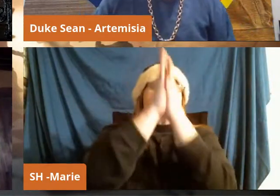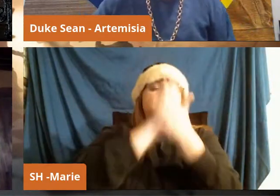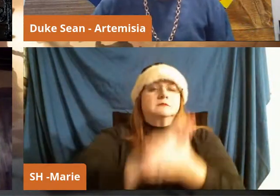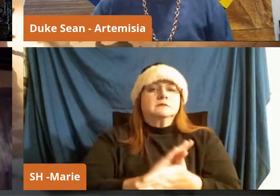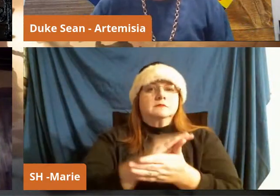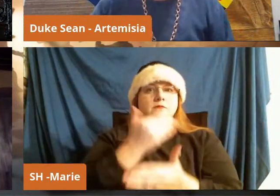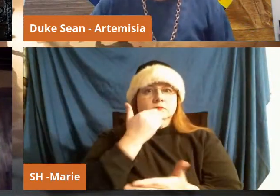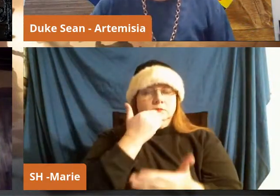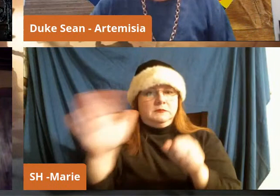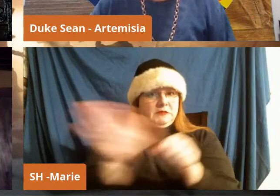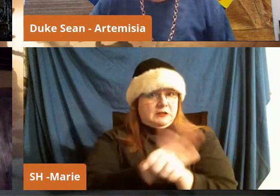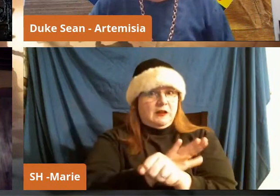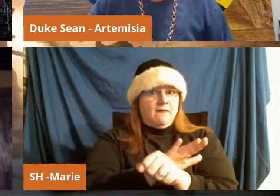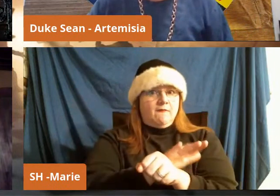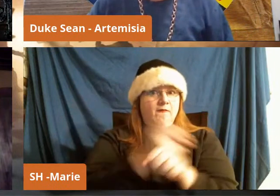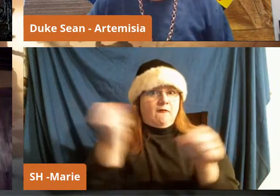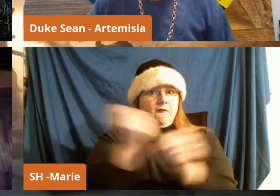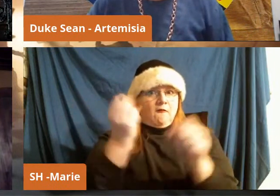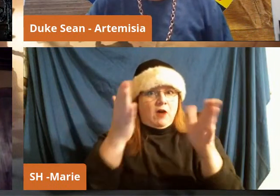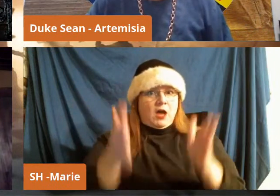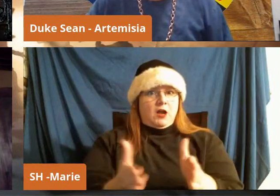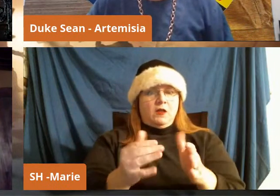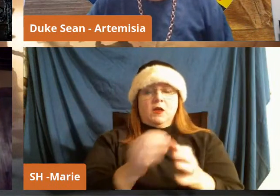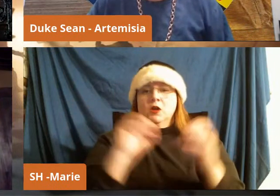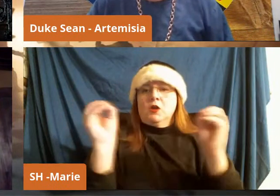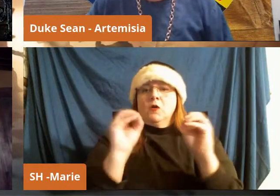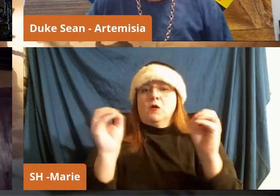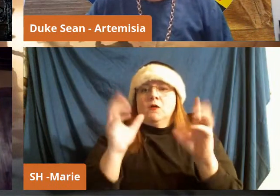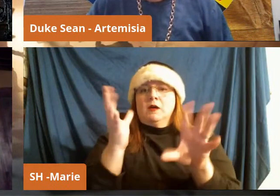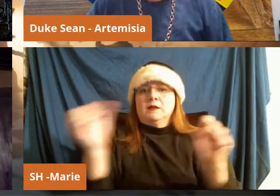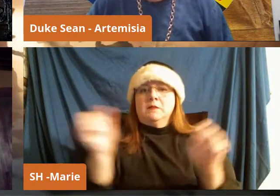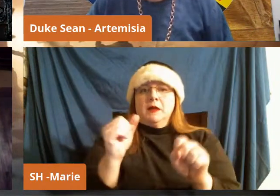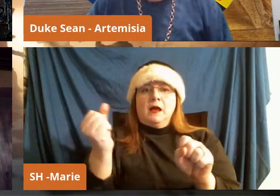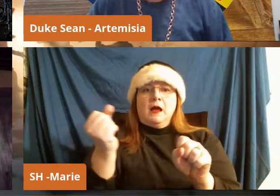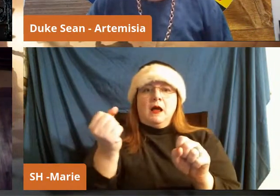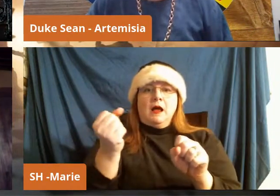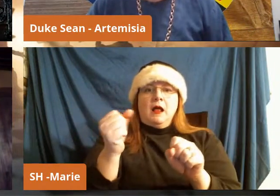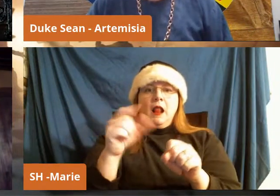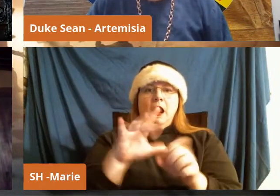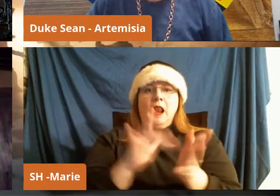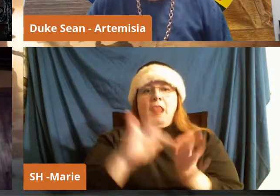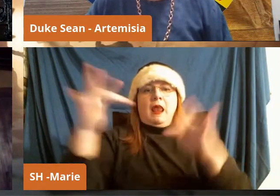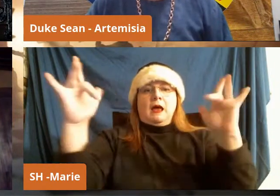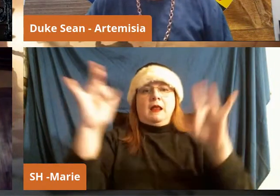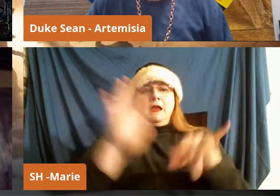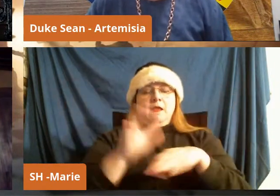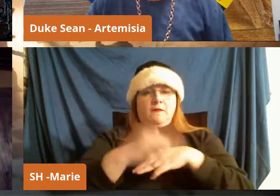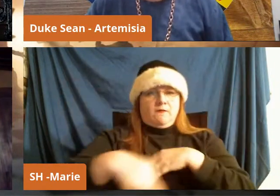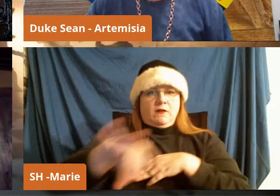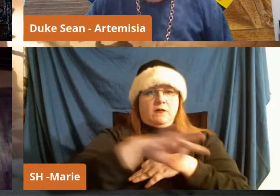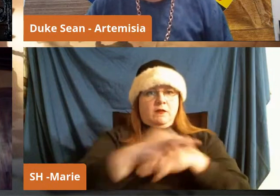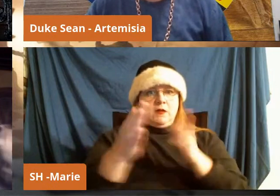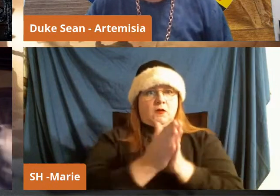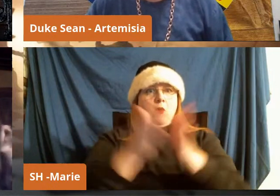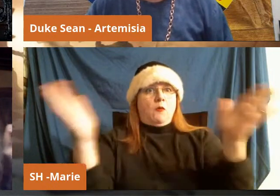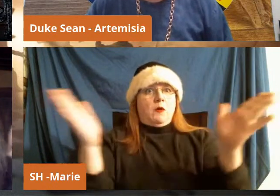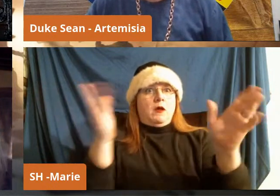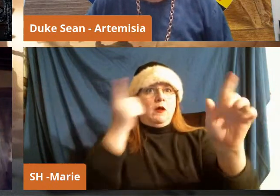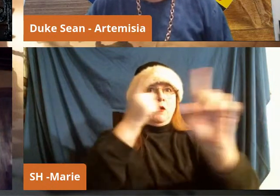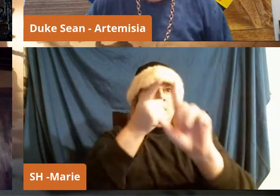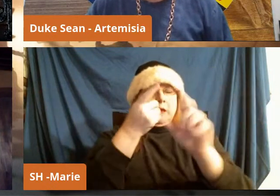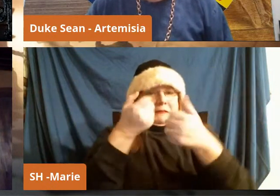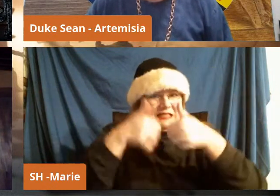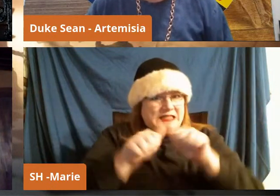a good enough fighter that no one would take me lightly on the field. Right. And that's an open-ended goal. I'm still working